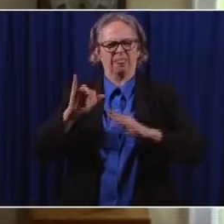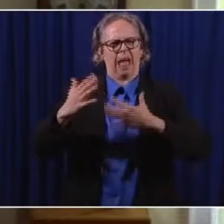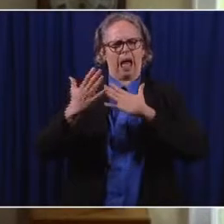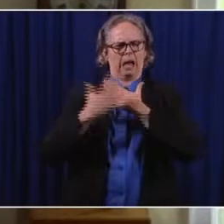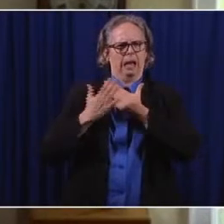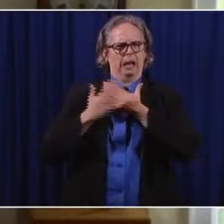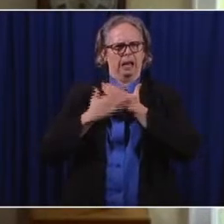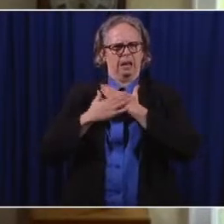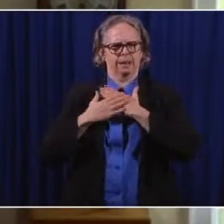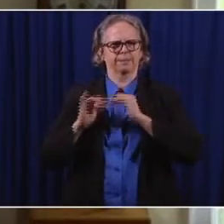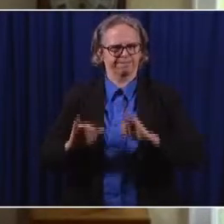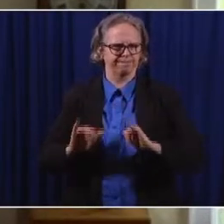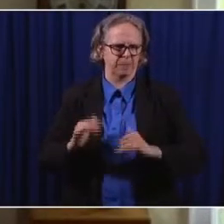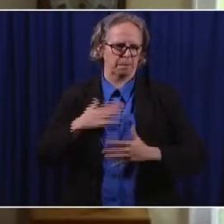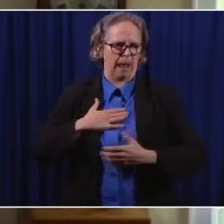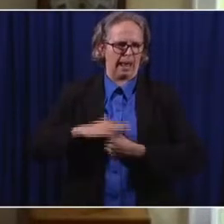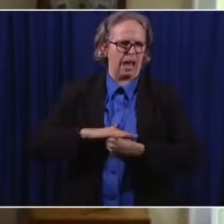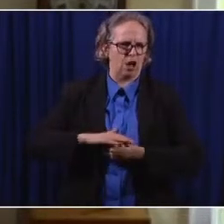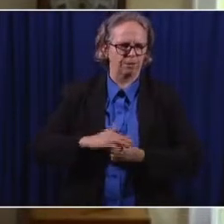Eric.